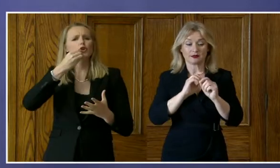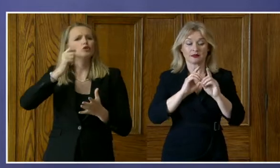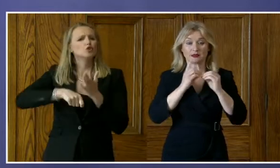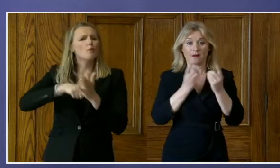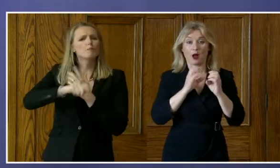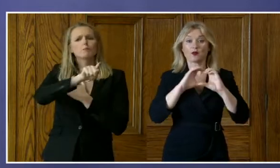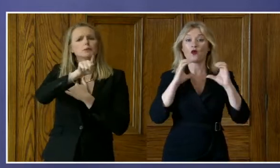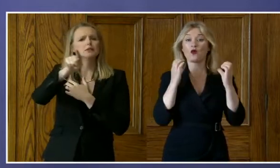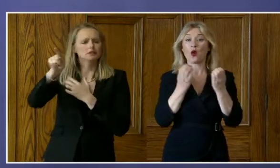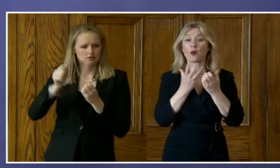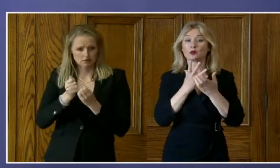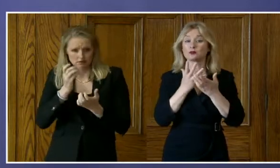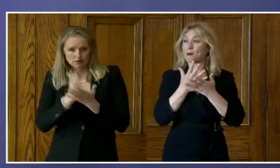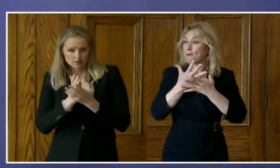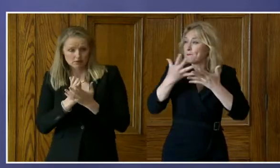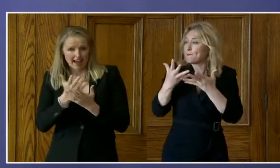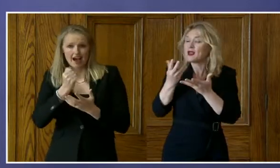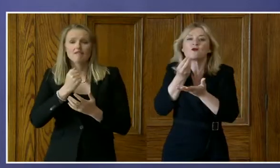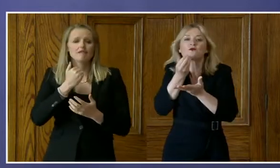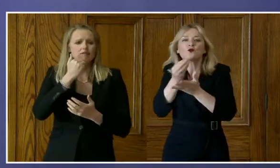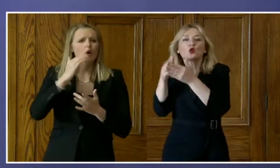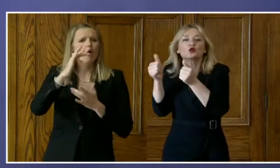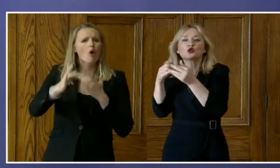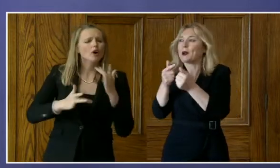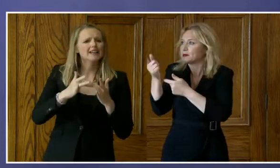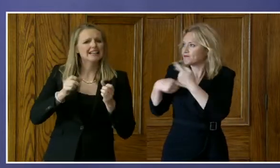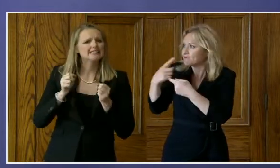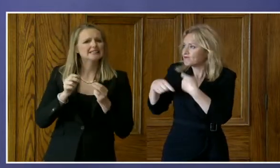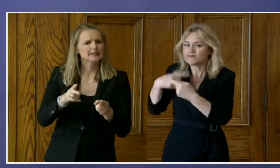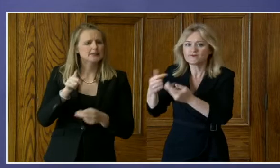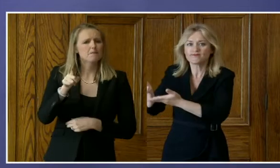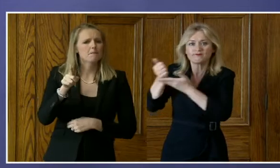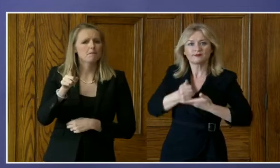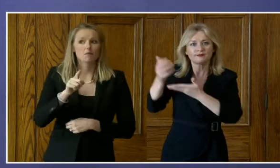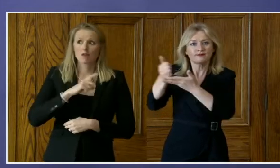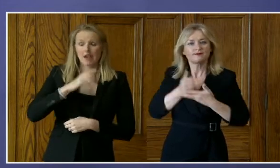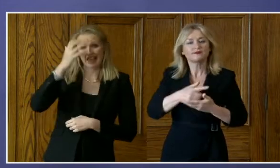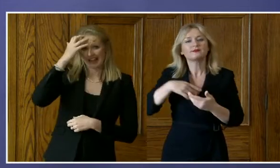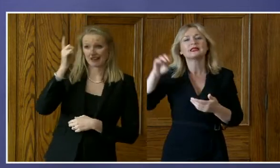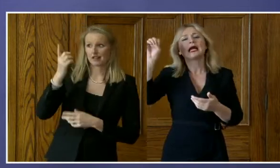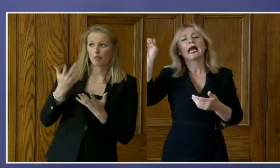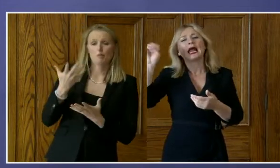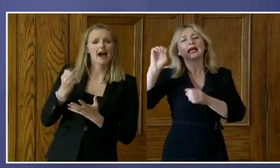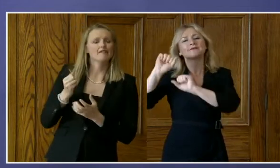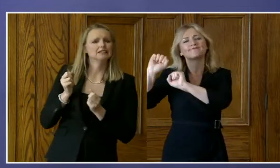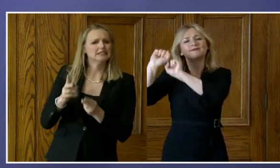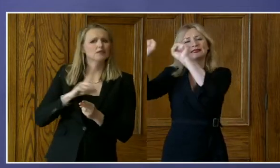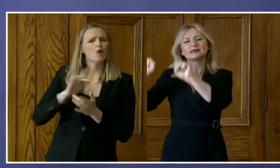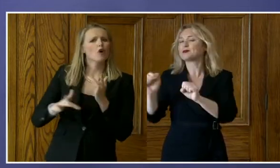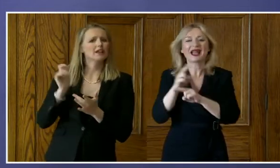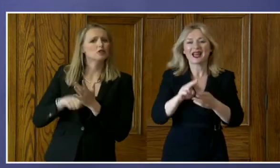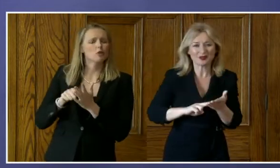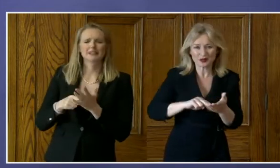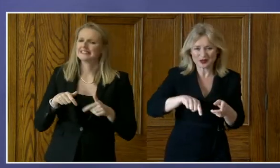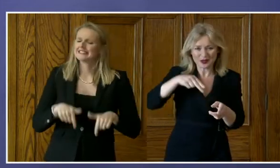developing localised arrangements for an online system. The system being used in England can't be used here, as we have a